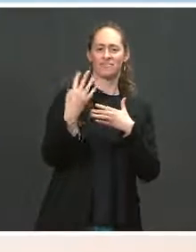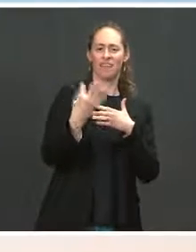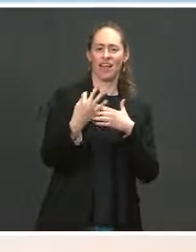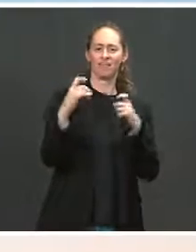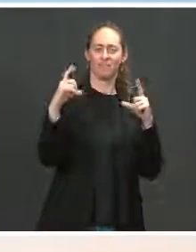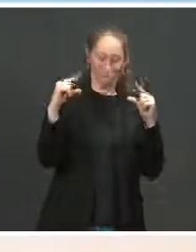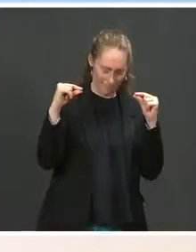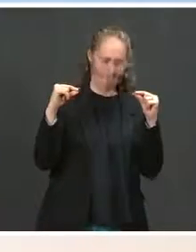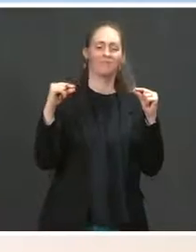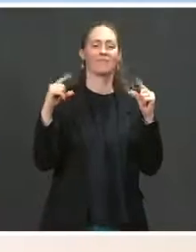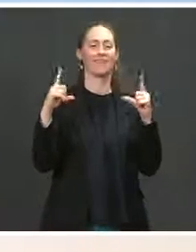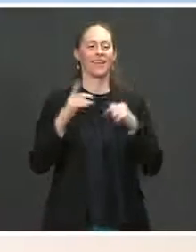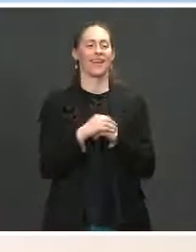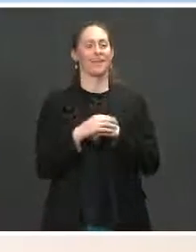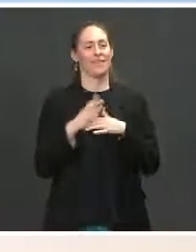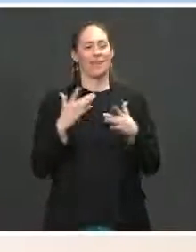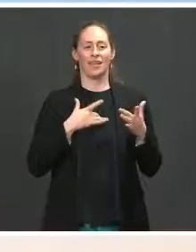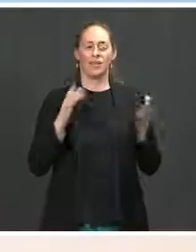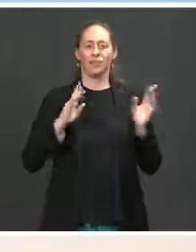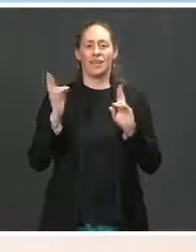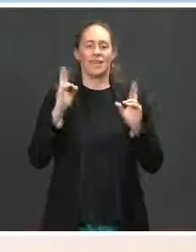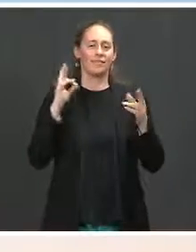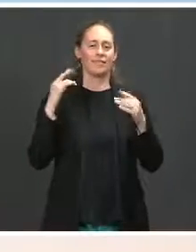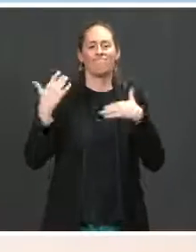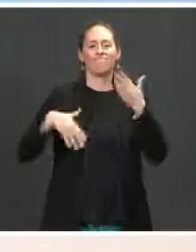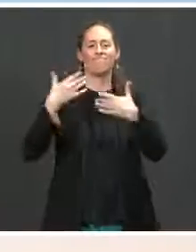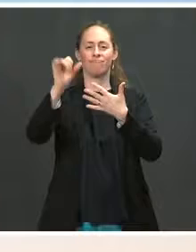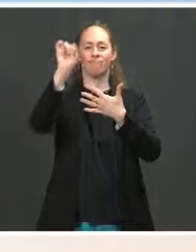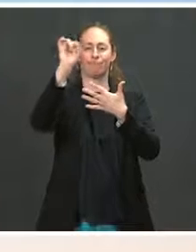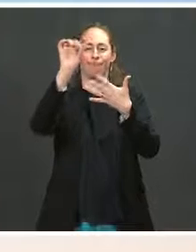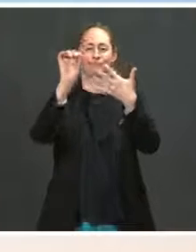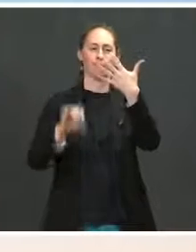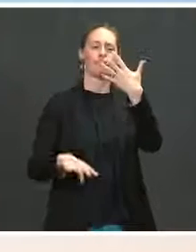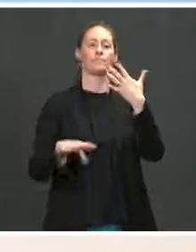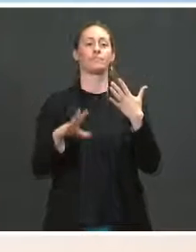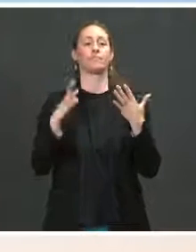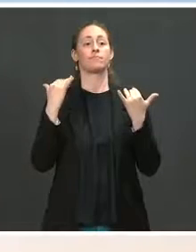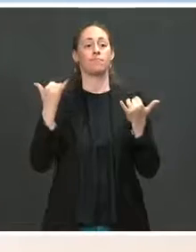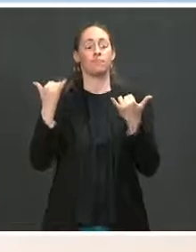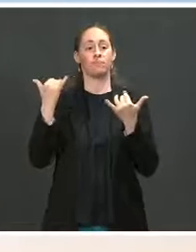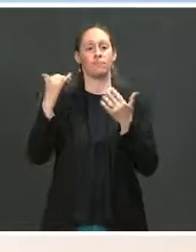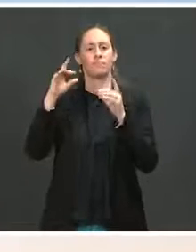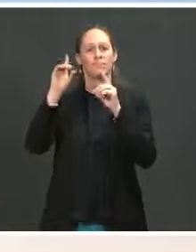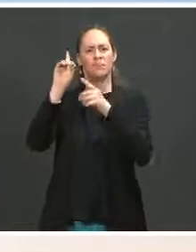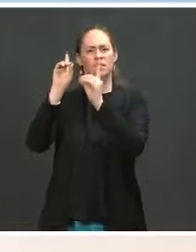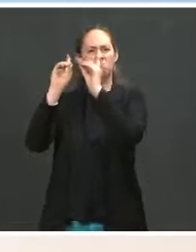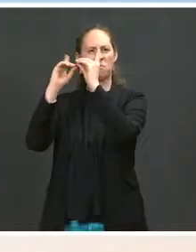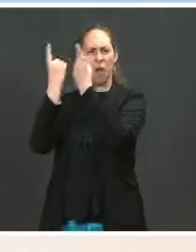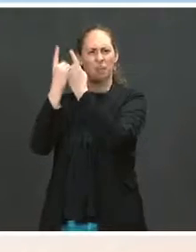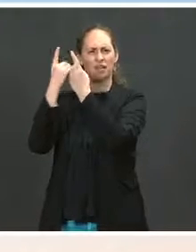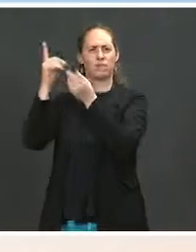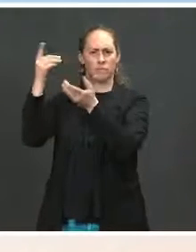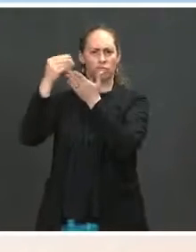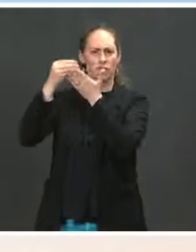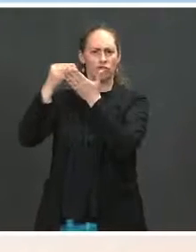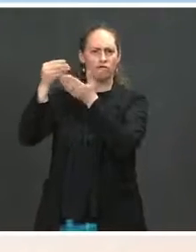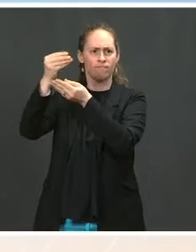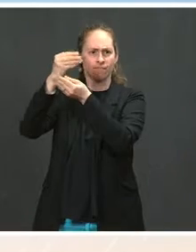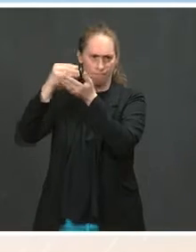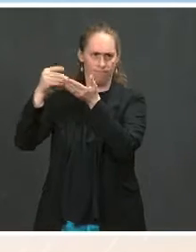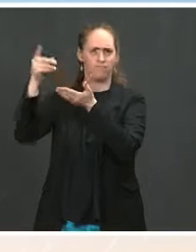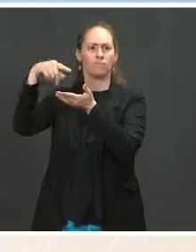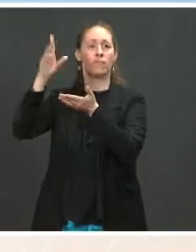couple of items for you all at the top. Today, the Department of Treasury announced the establishment of a new department, the Office of